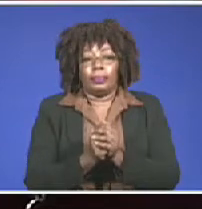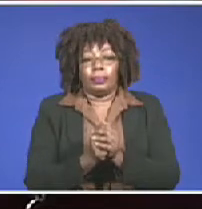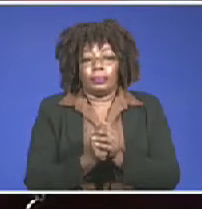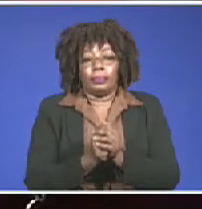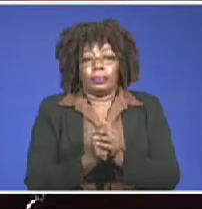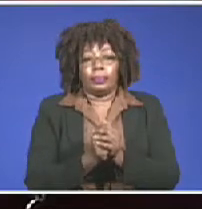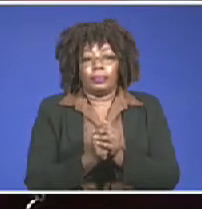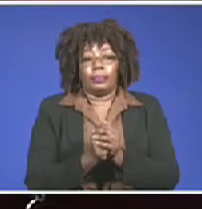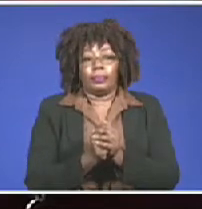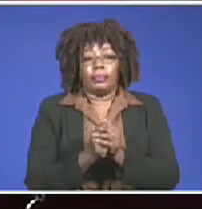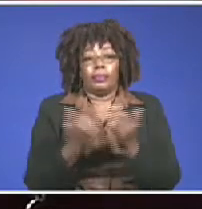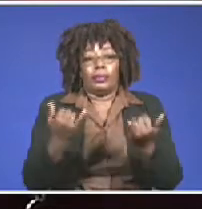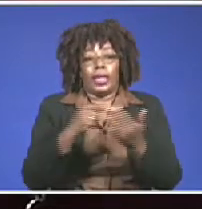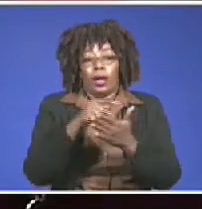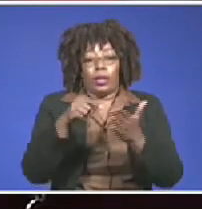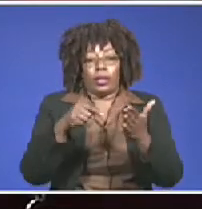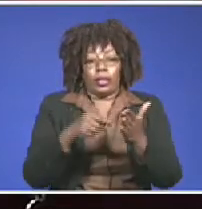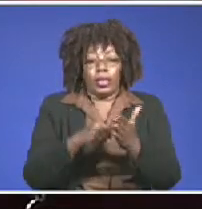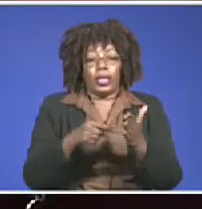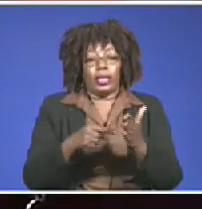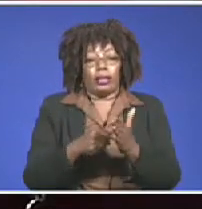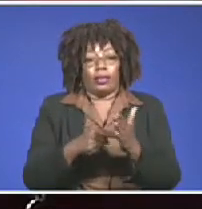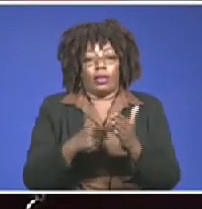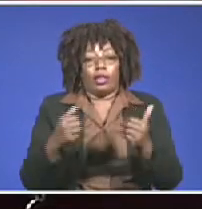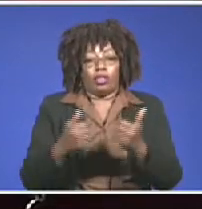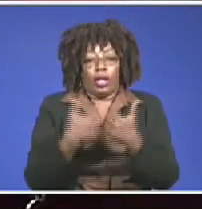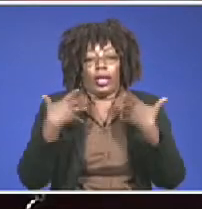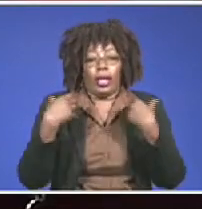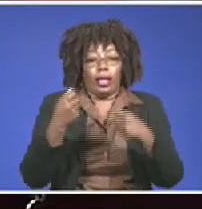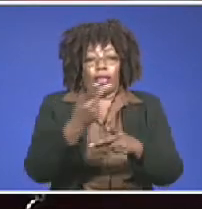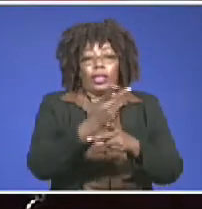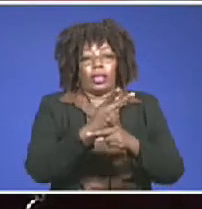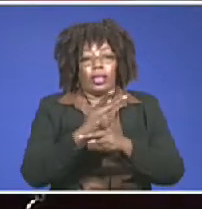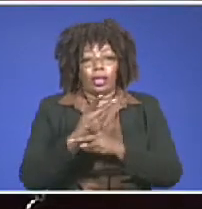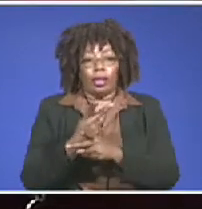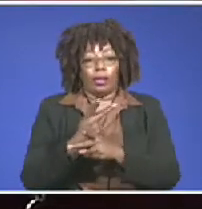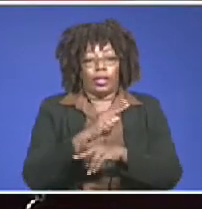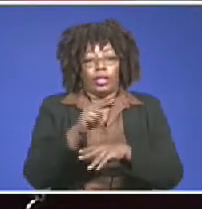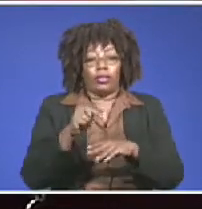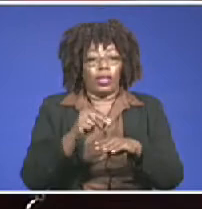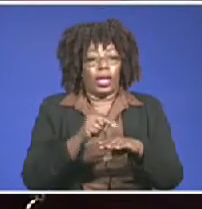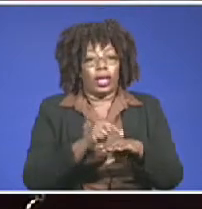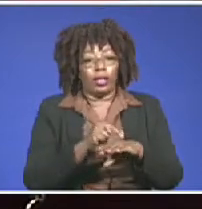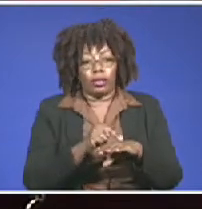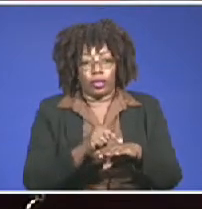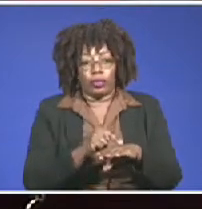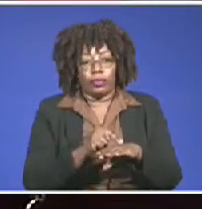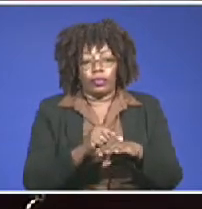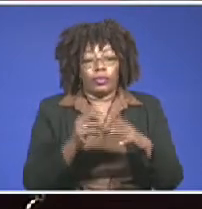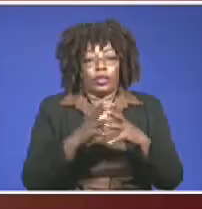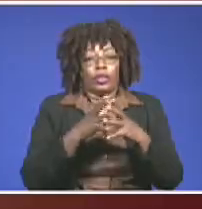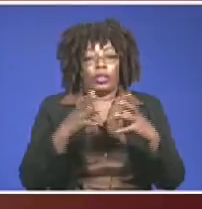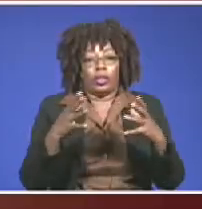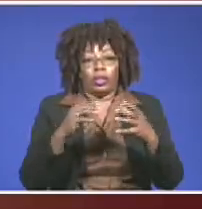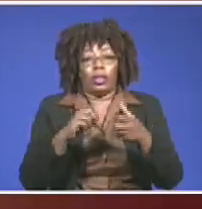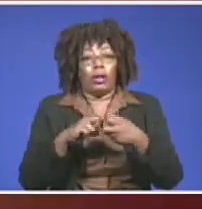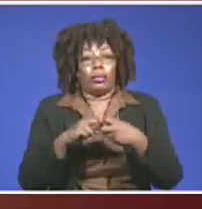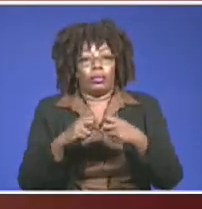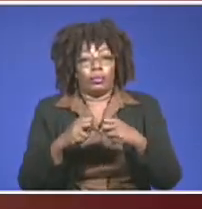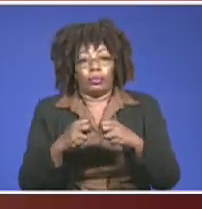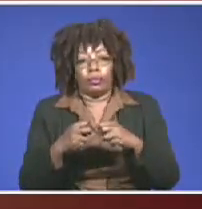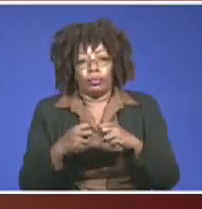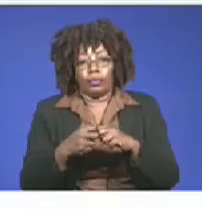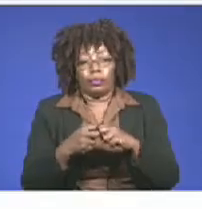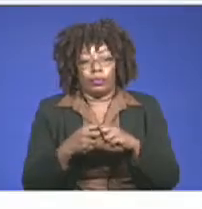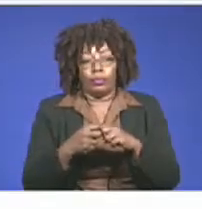this challenge of healthcare finance in an archipelagic nation is a huge issue. The simple